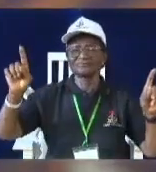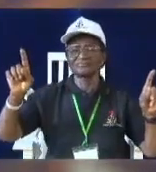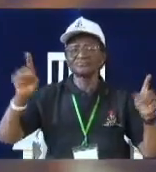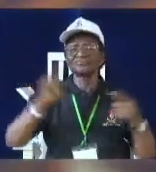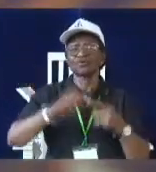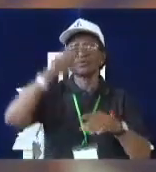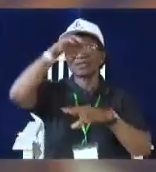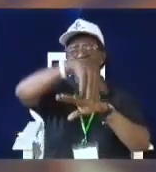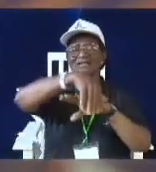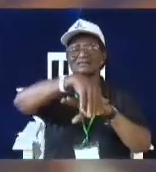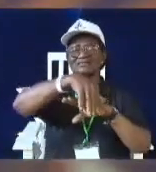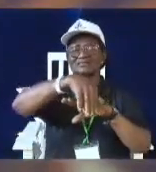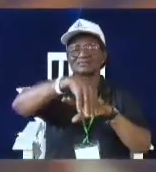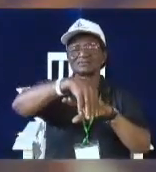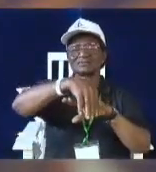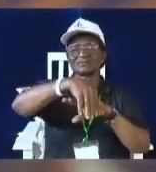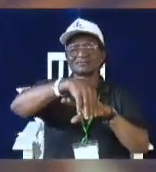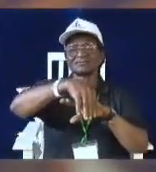tonight,